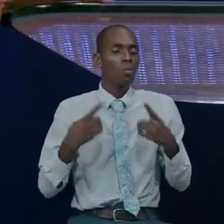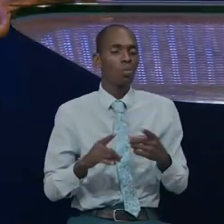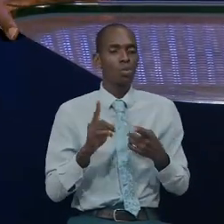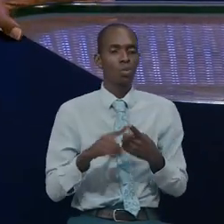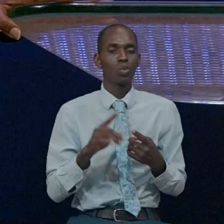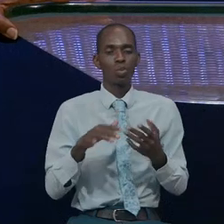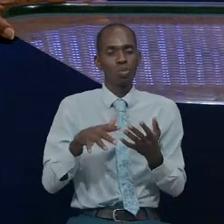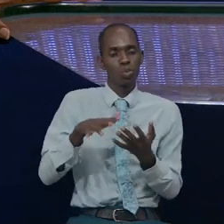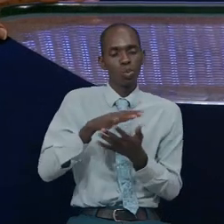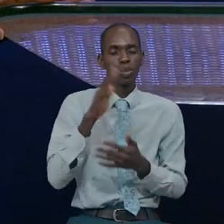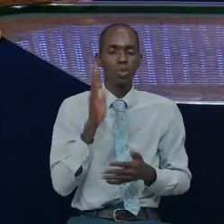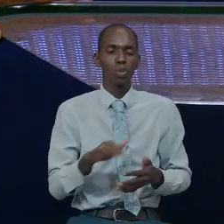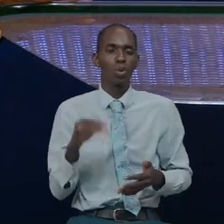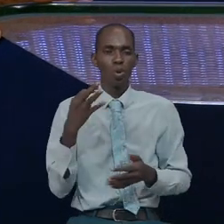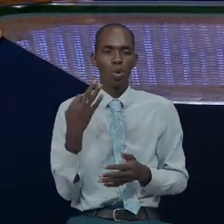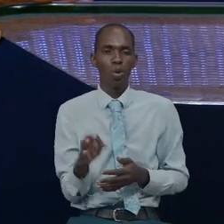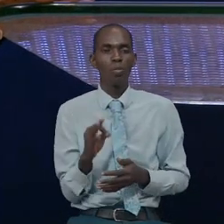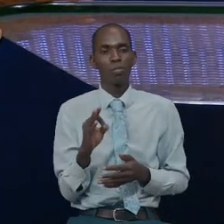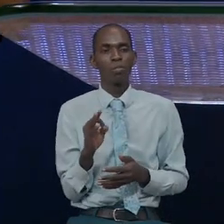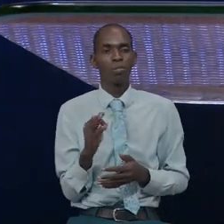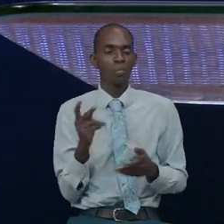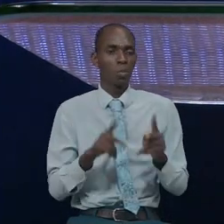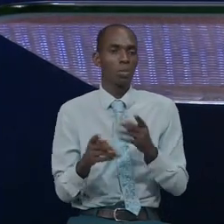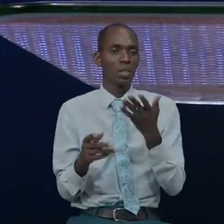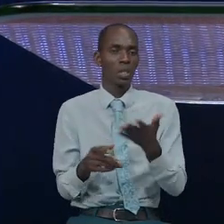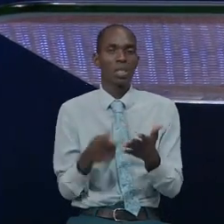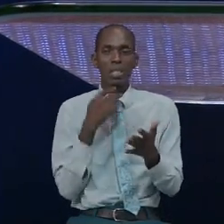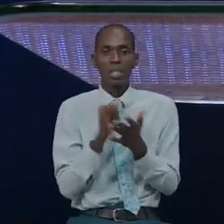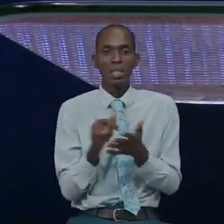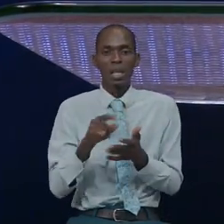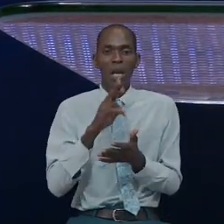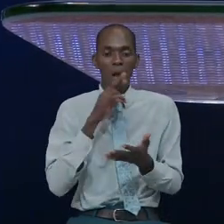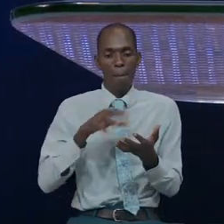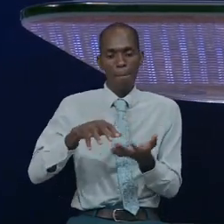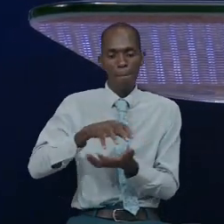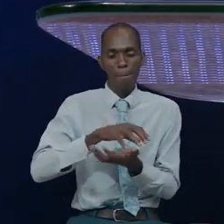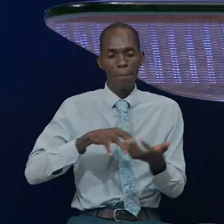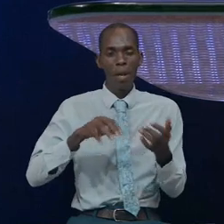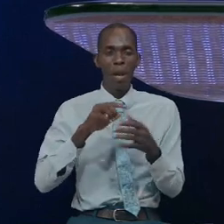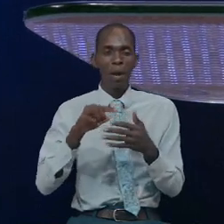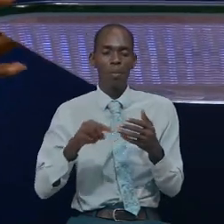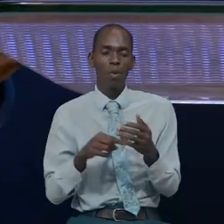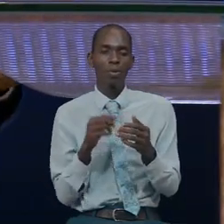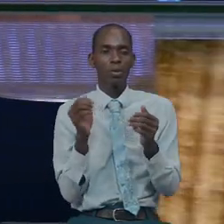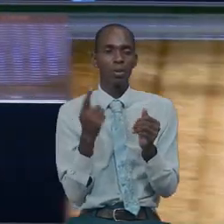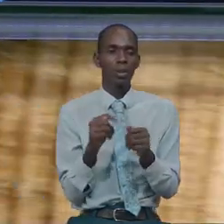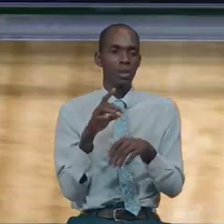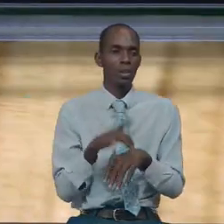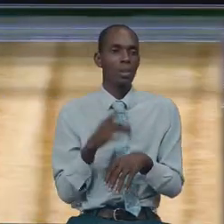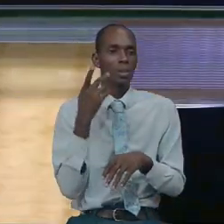of Israel. It says they were mingled among the heathen, and they learned their works. Look at